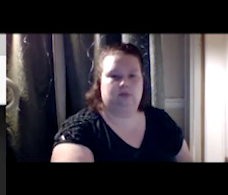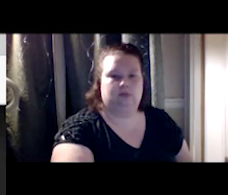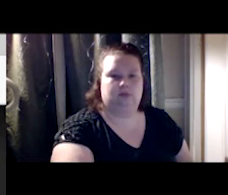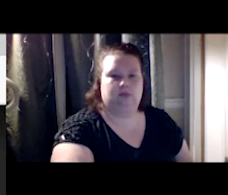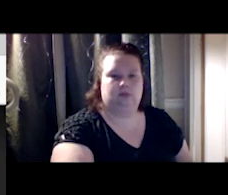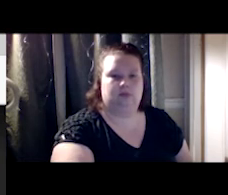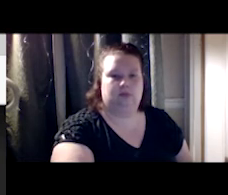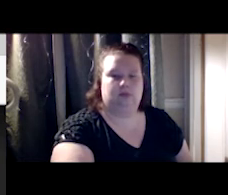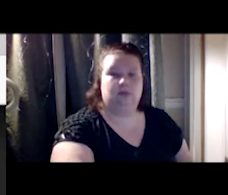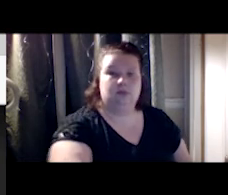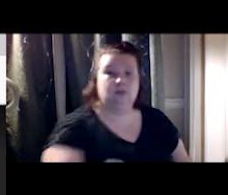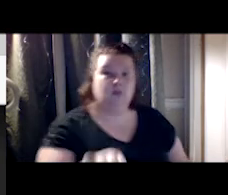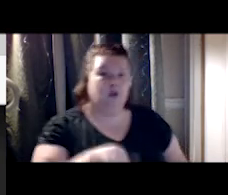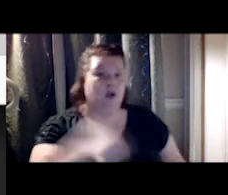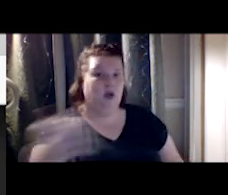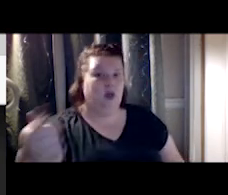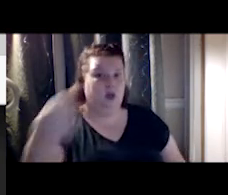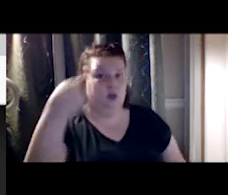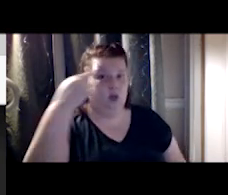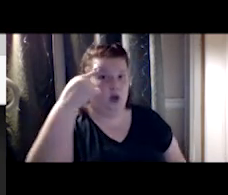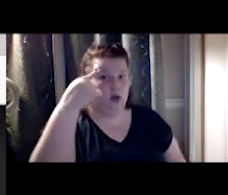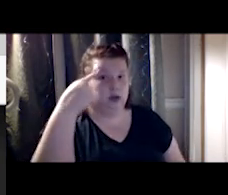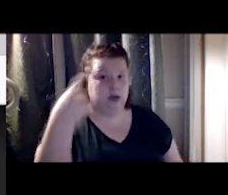Any other thoughts?